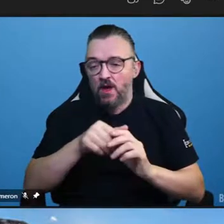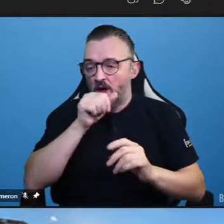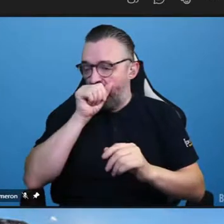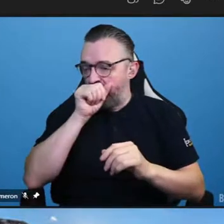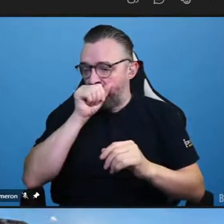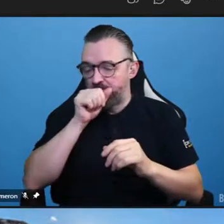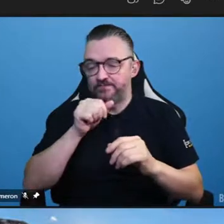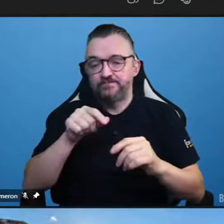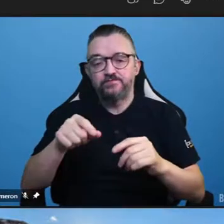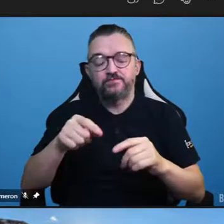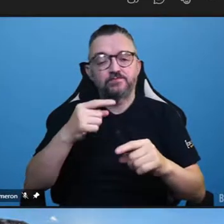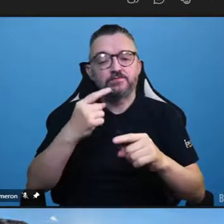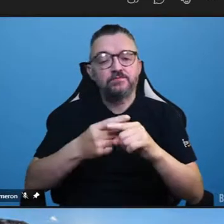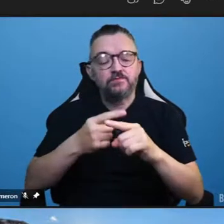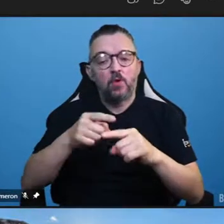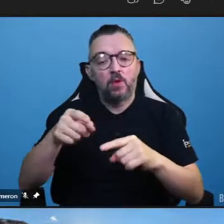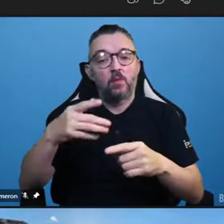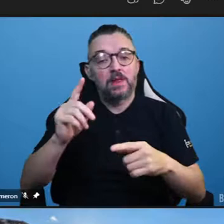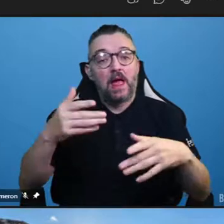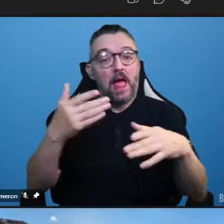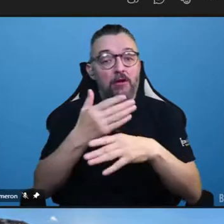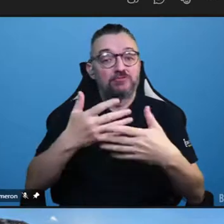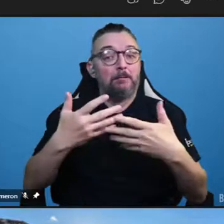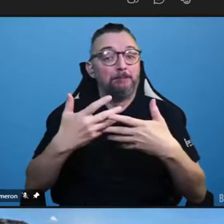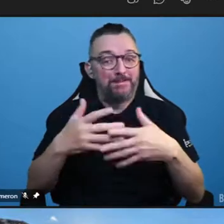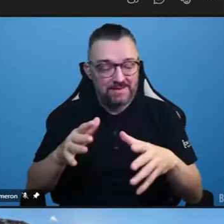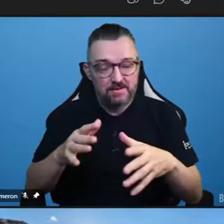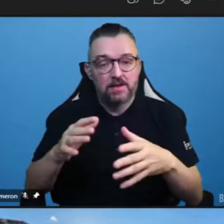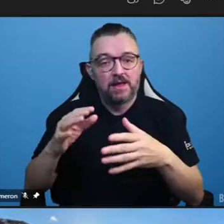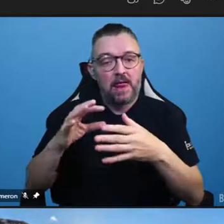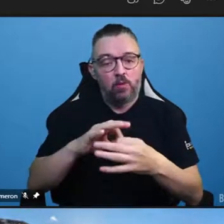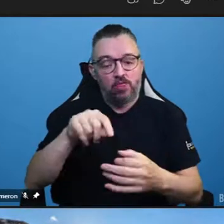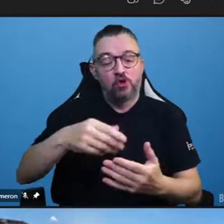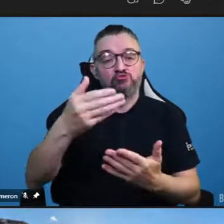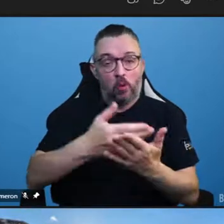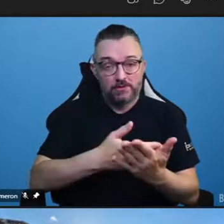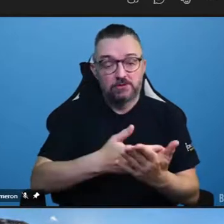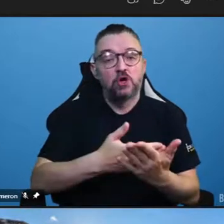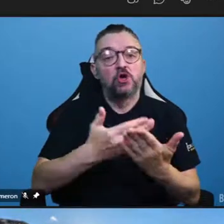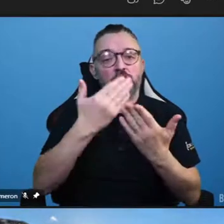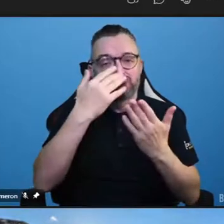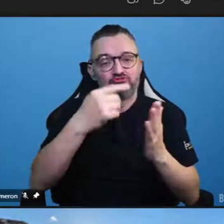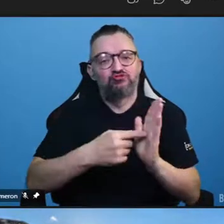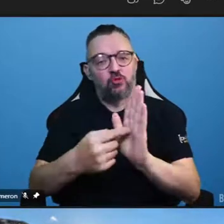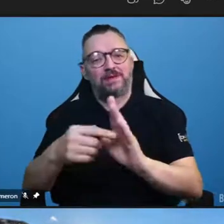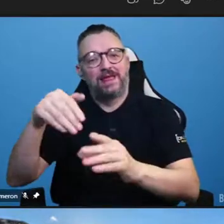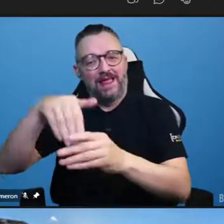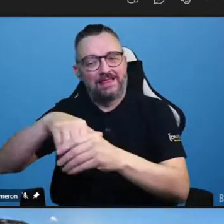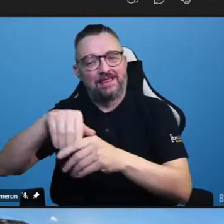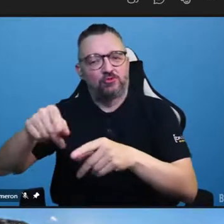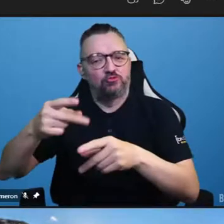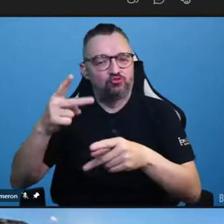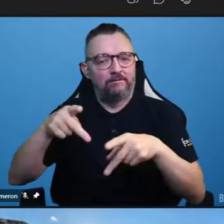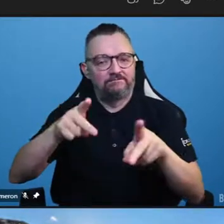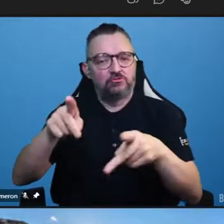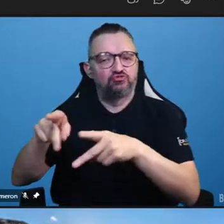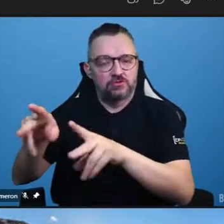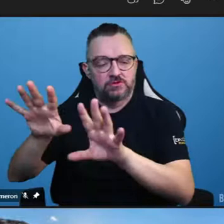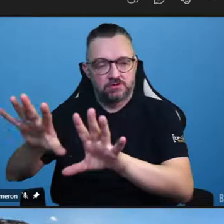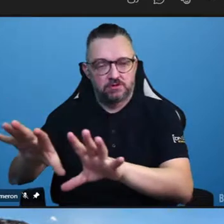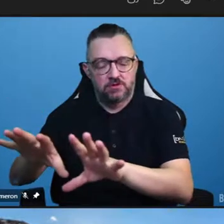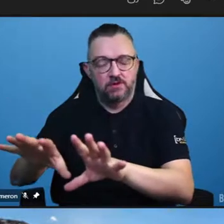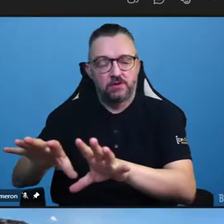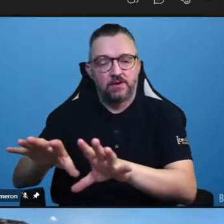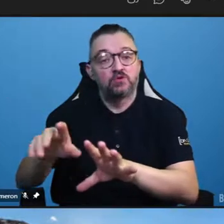about with Audit Scotland and actions that we've had to take in respect to those documents are reflected in those versions. So what I'll do just